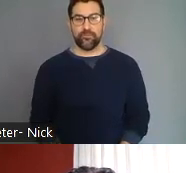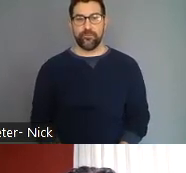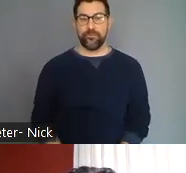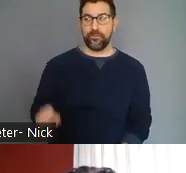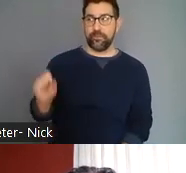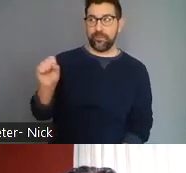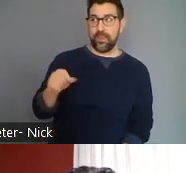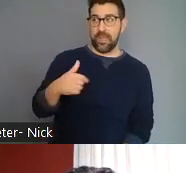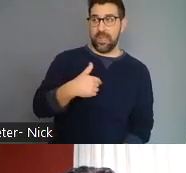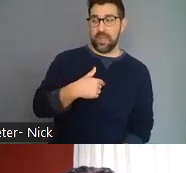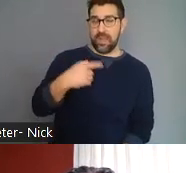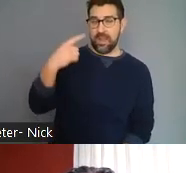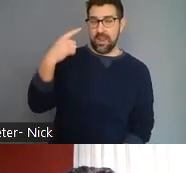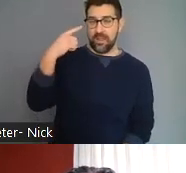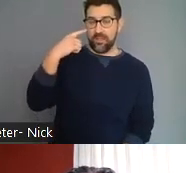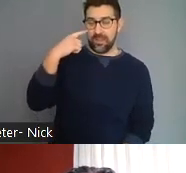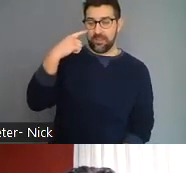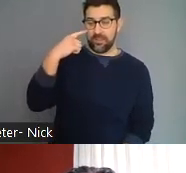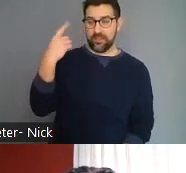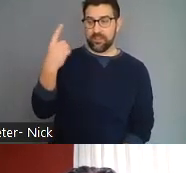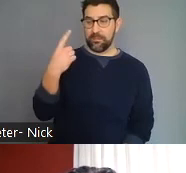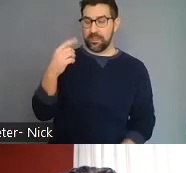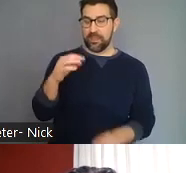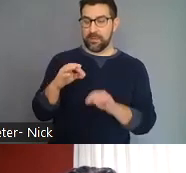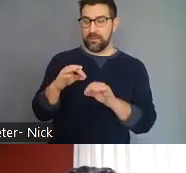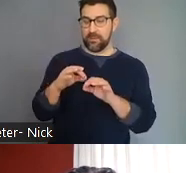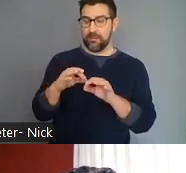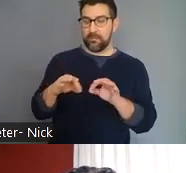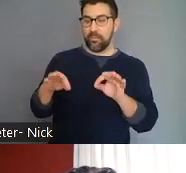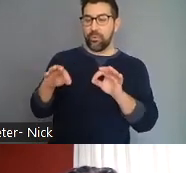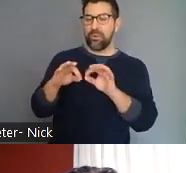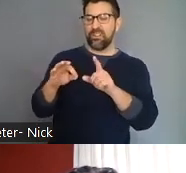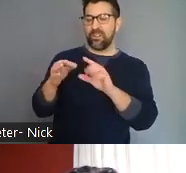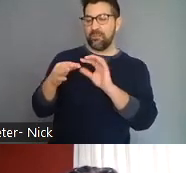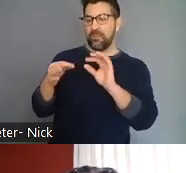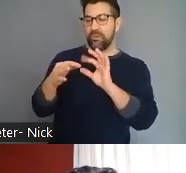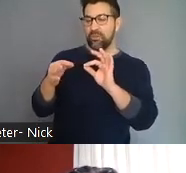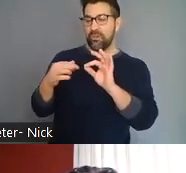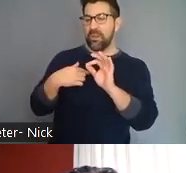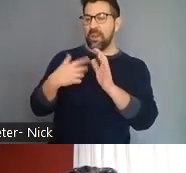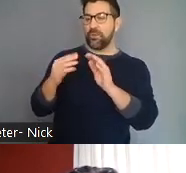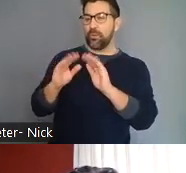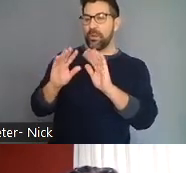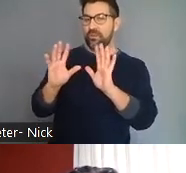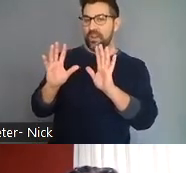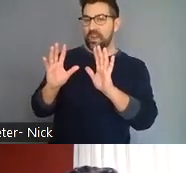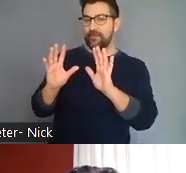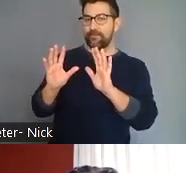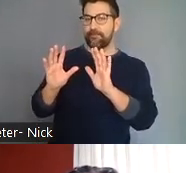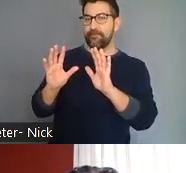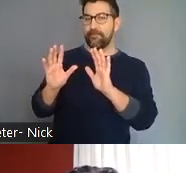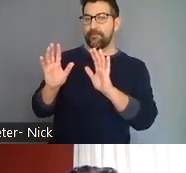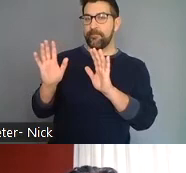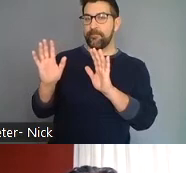So I think that also something very important that was sort of mentioned, but I just want to like clarify that point, is